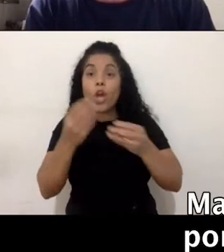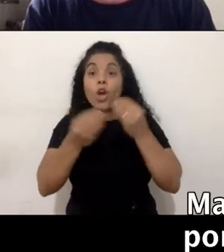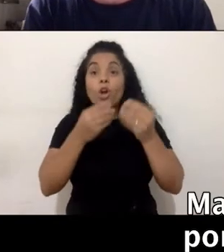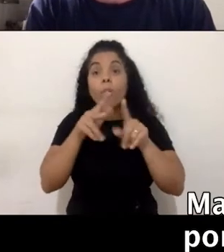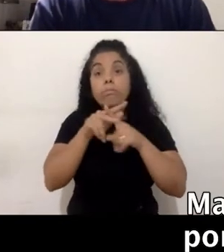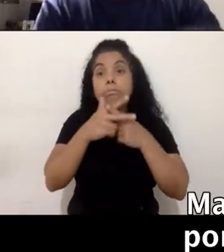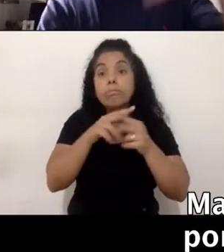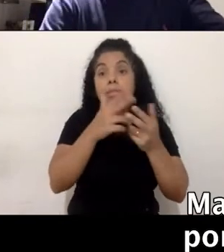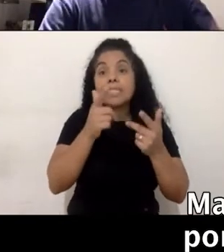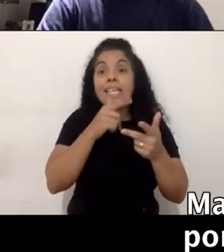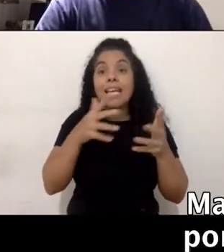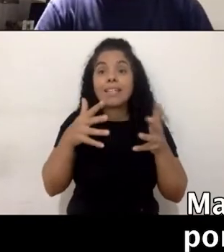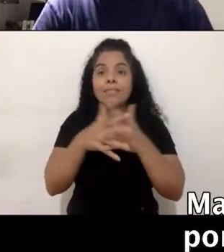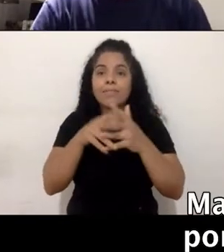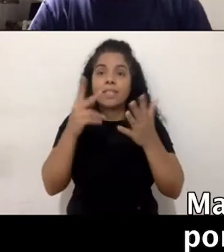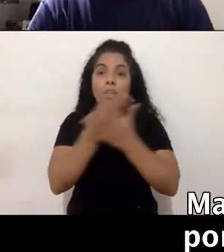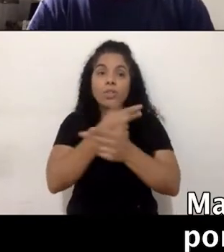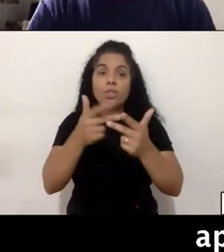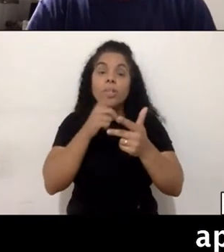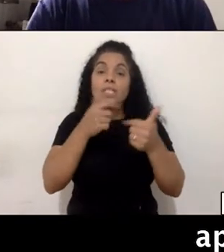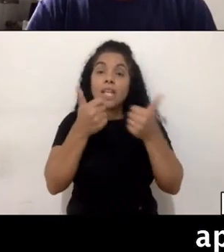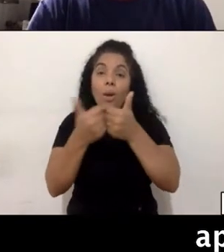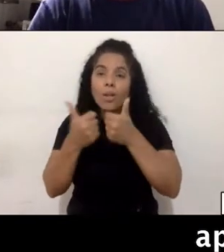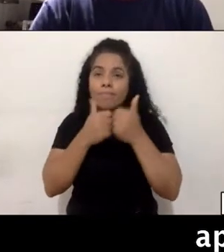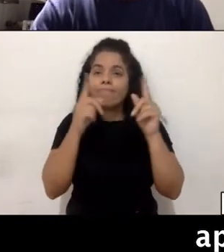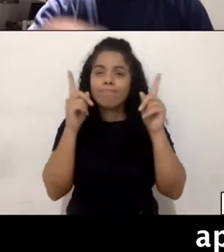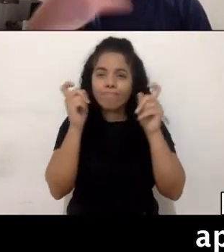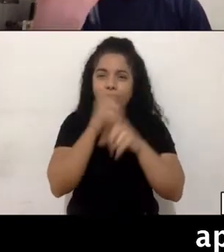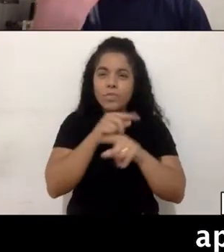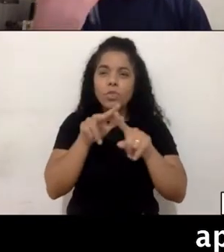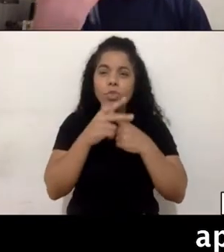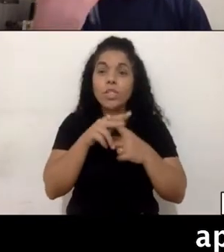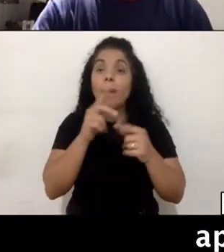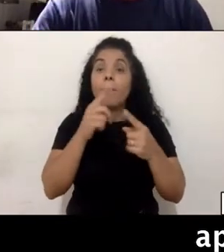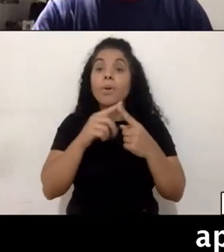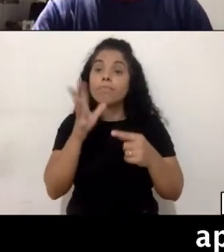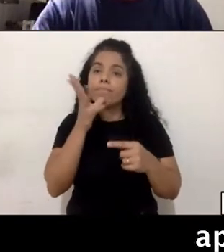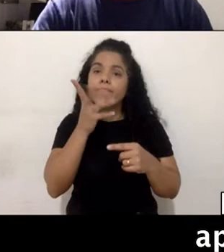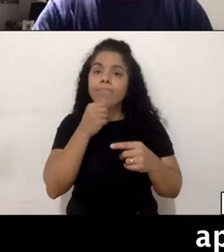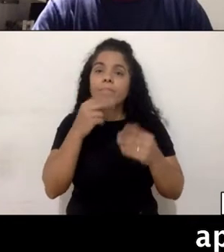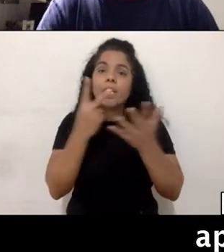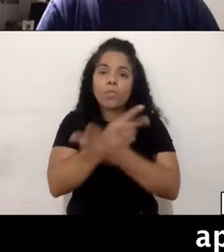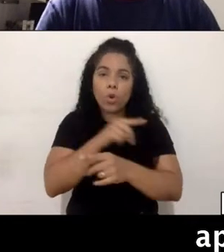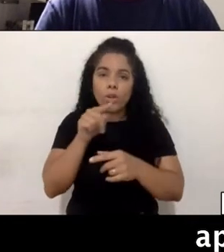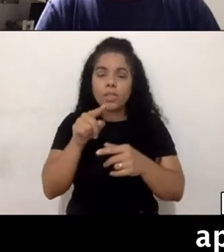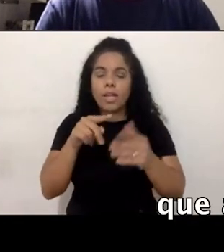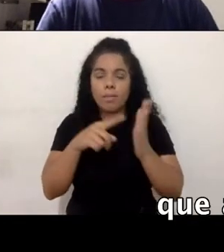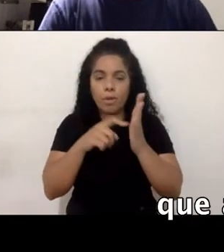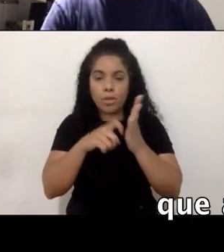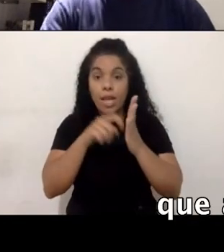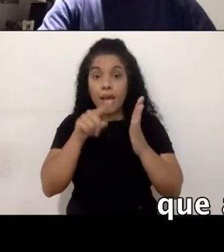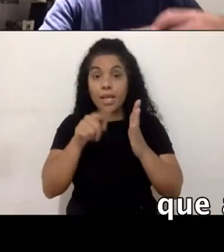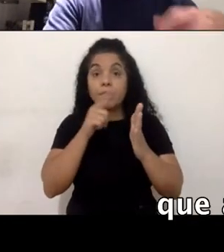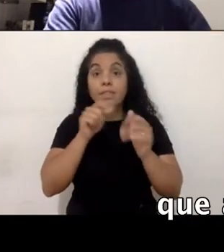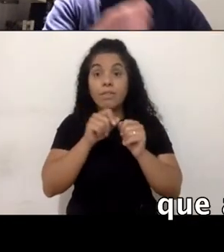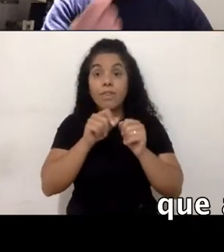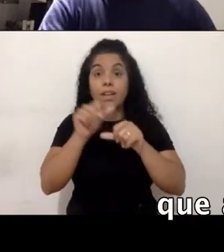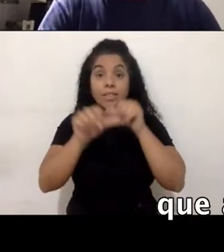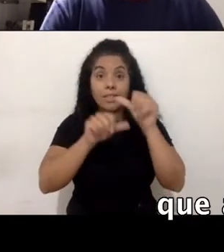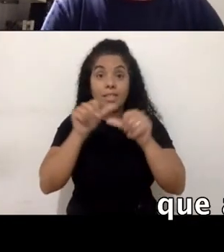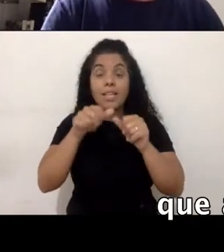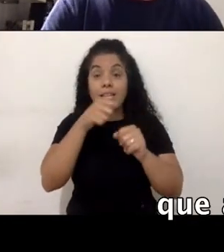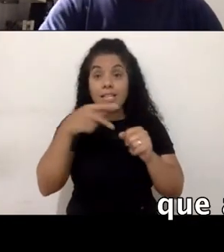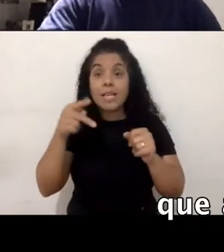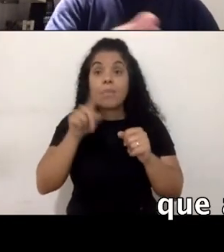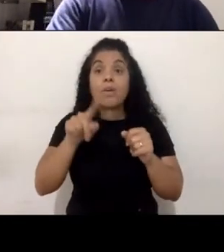because it takes so long again to run. So you make your change, you apply it, and then you find out, well, the change didn't quite work, and so you have to do